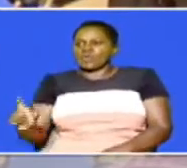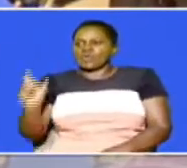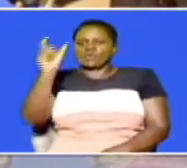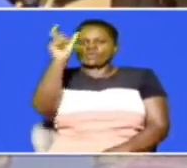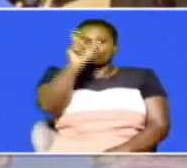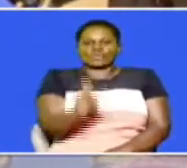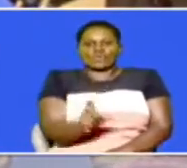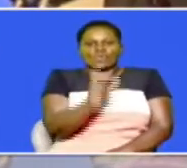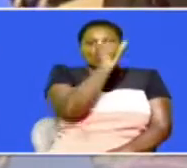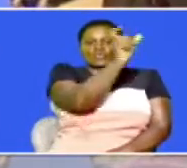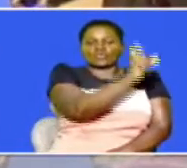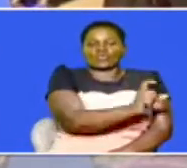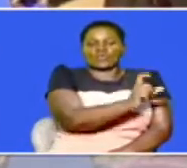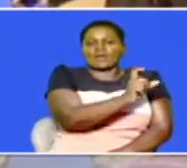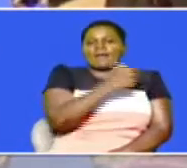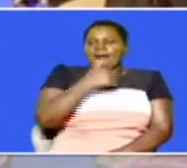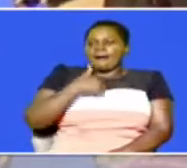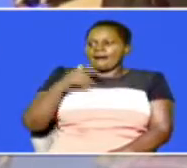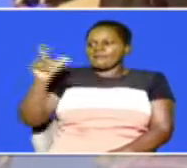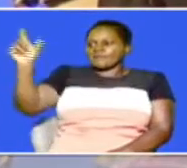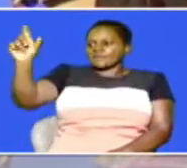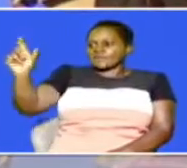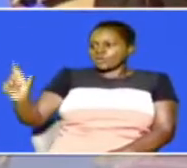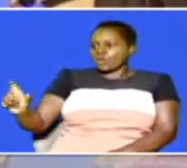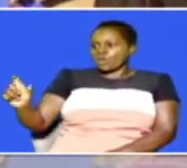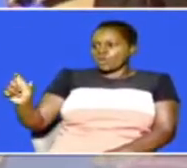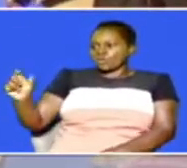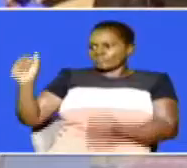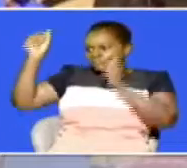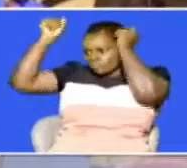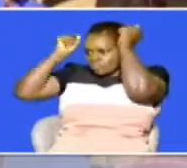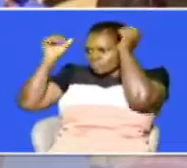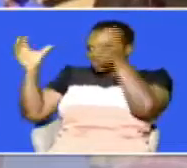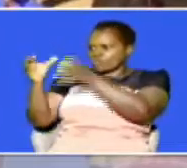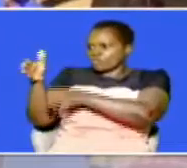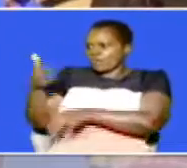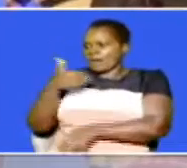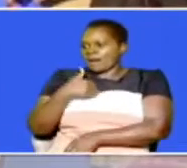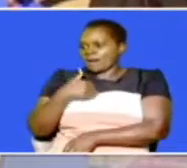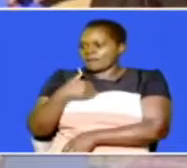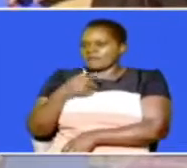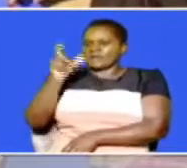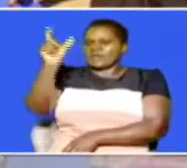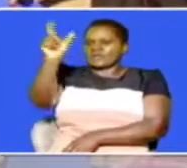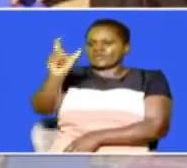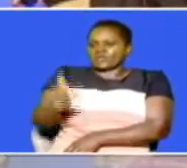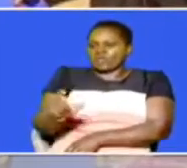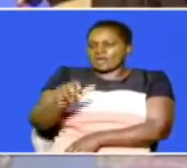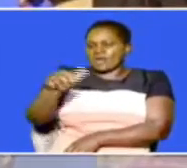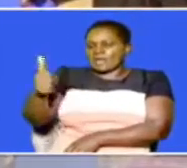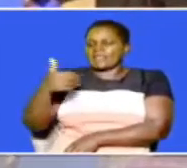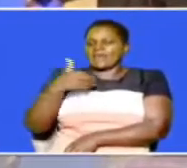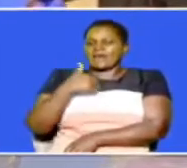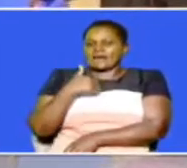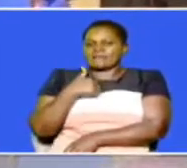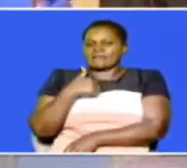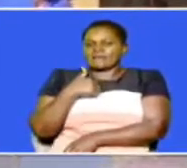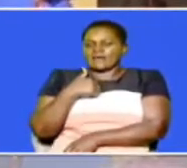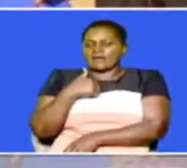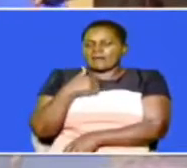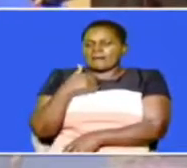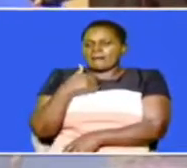have where the family will sit. There is a plan that